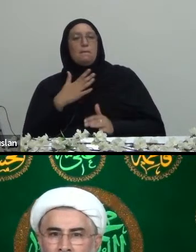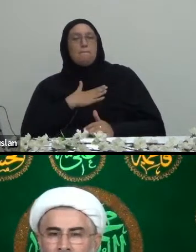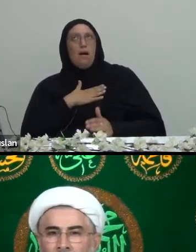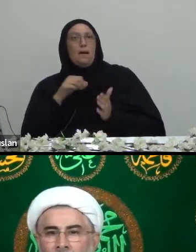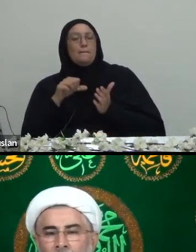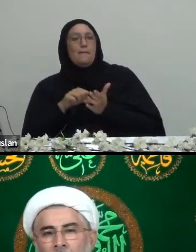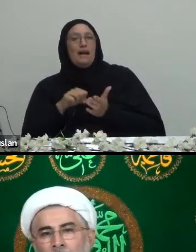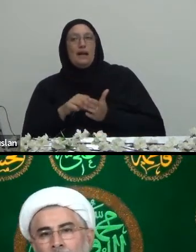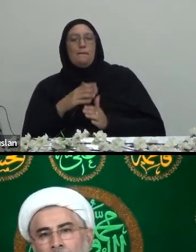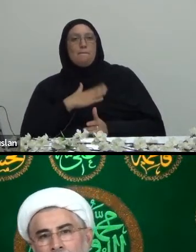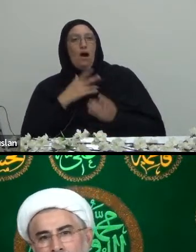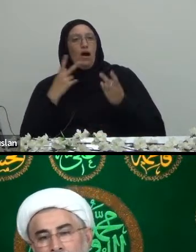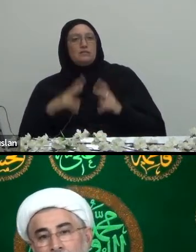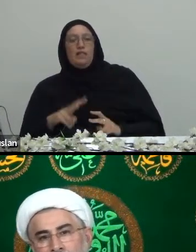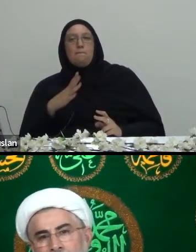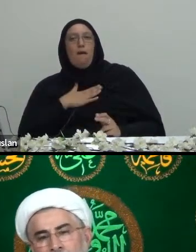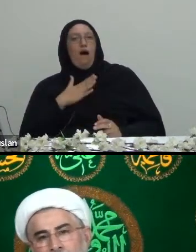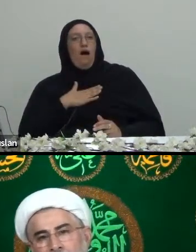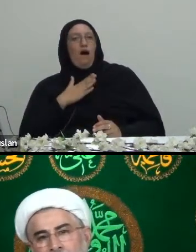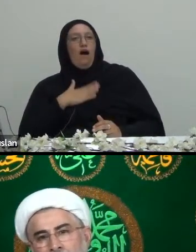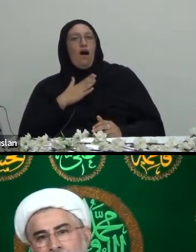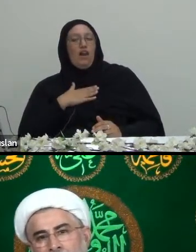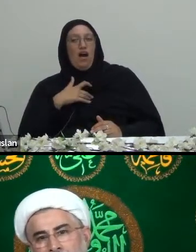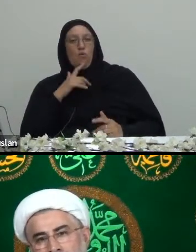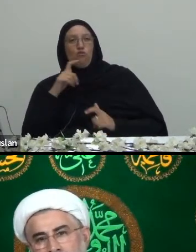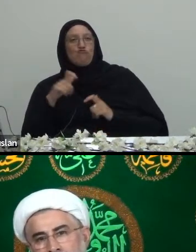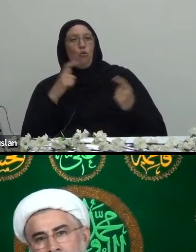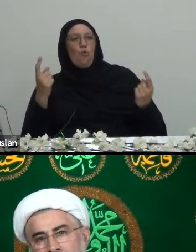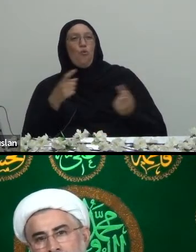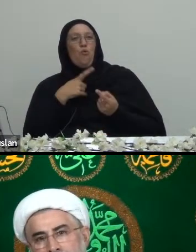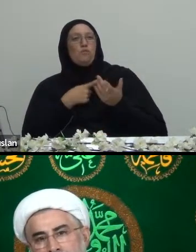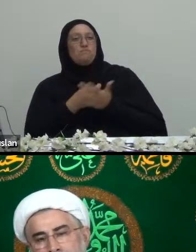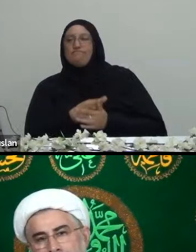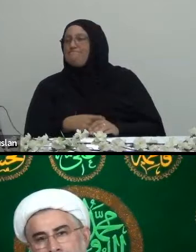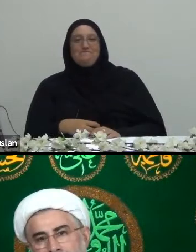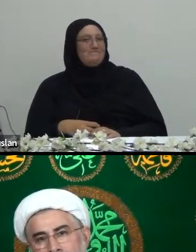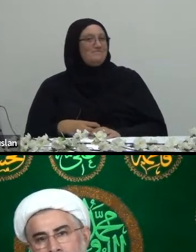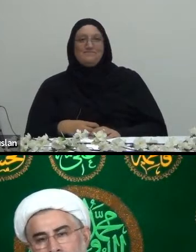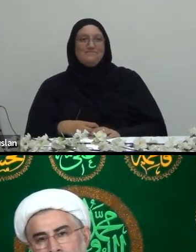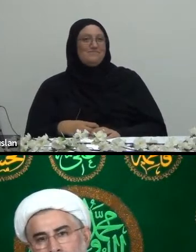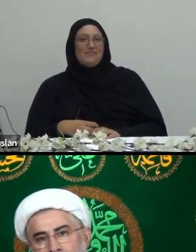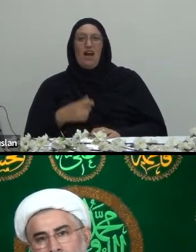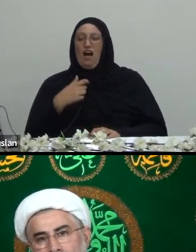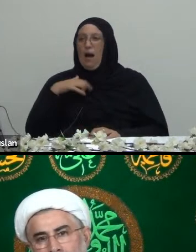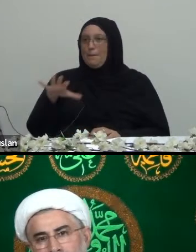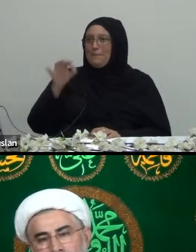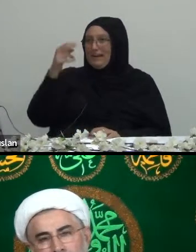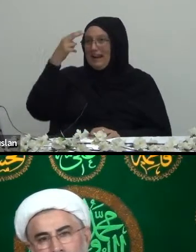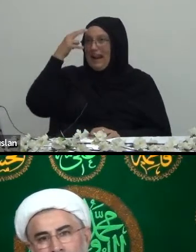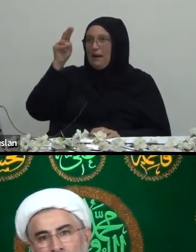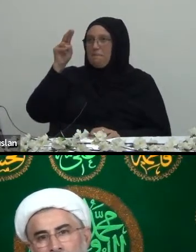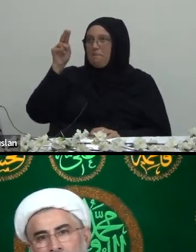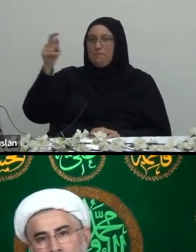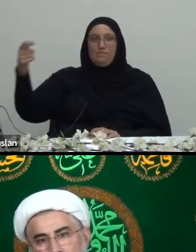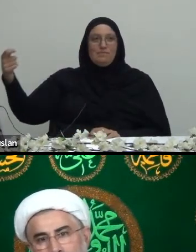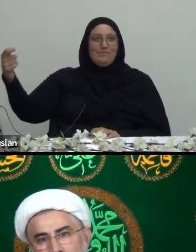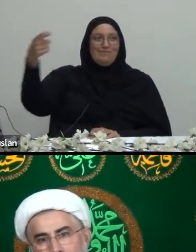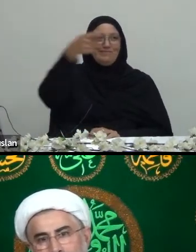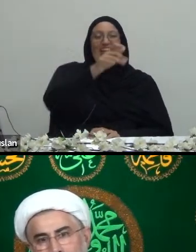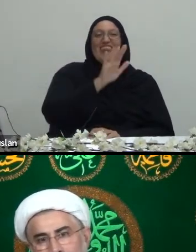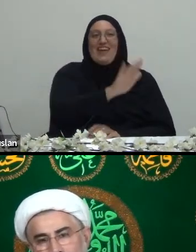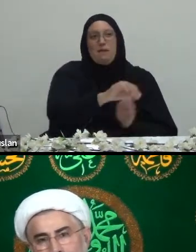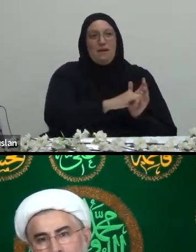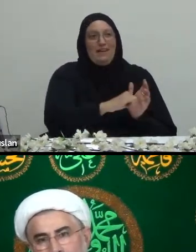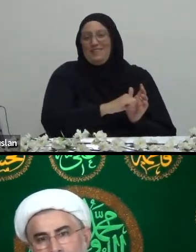for my death, and therefore I will control how it's used after I pass. So I think that's a